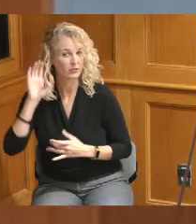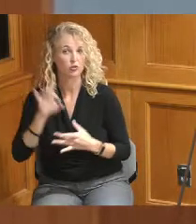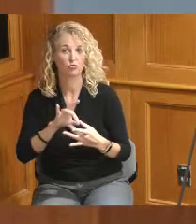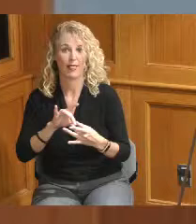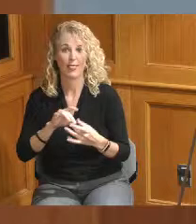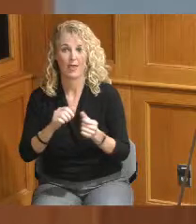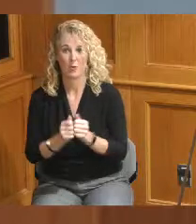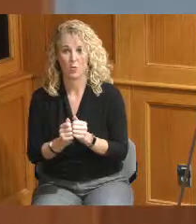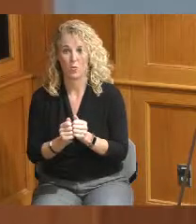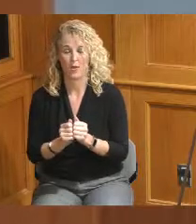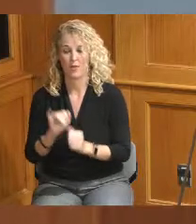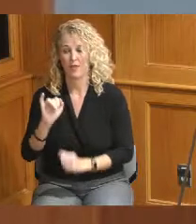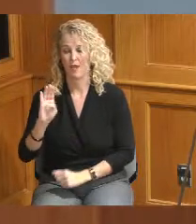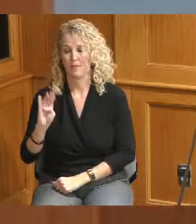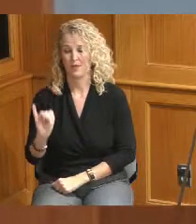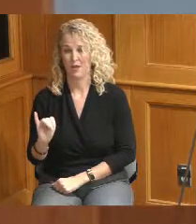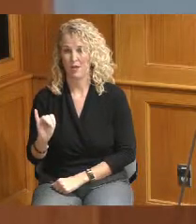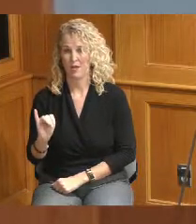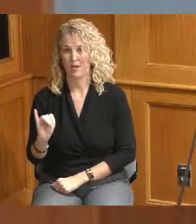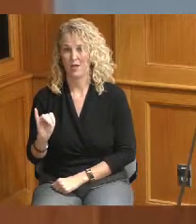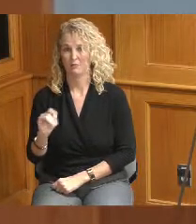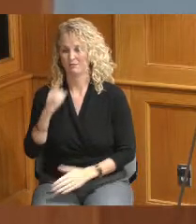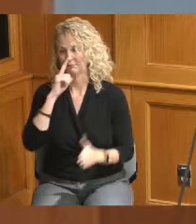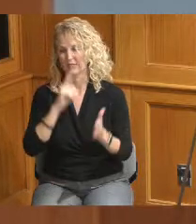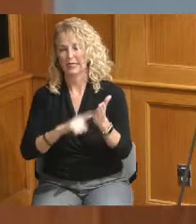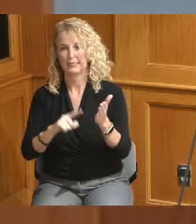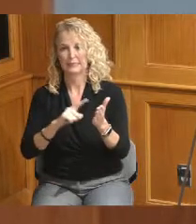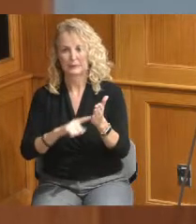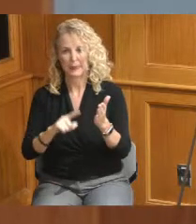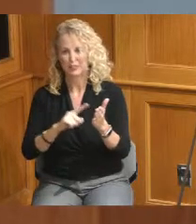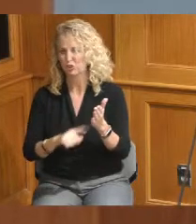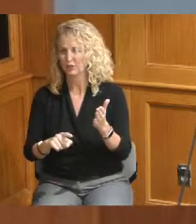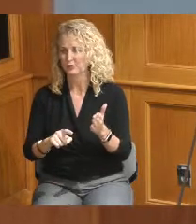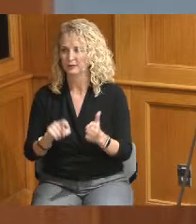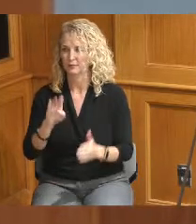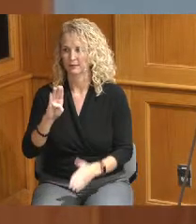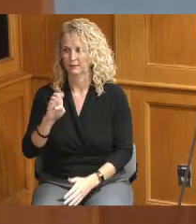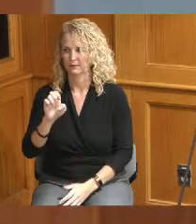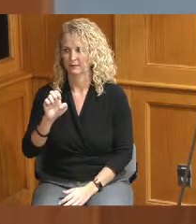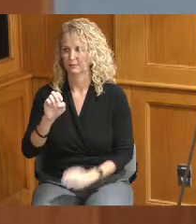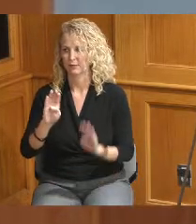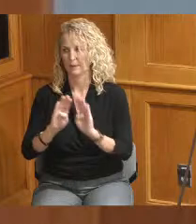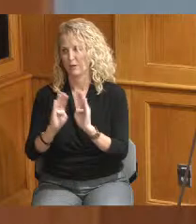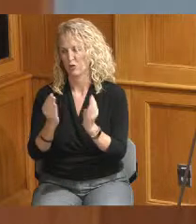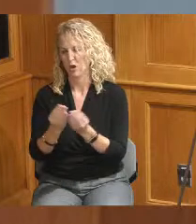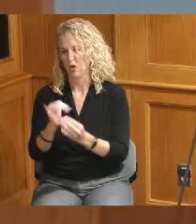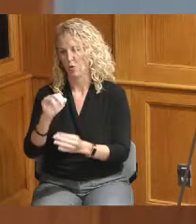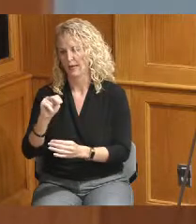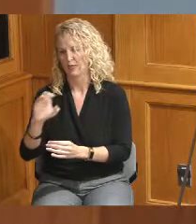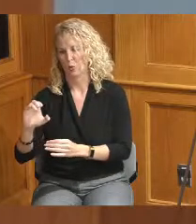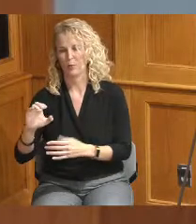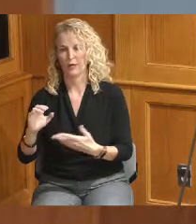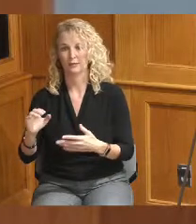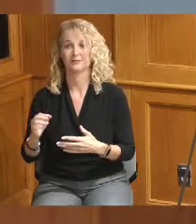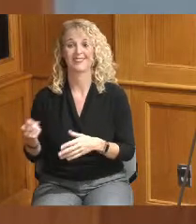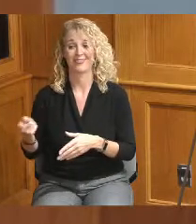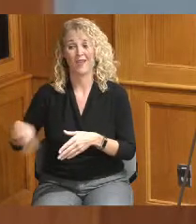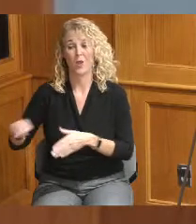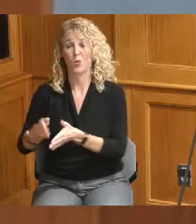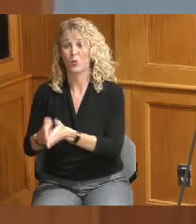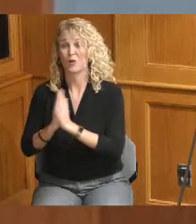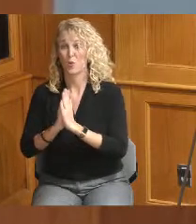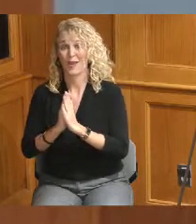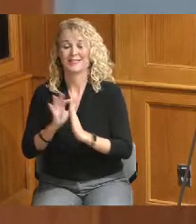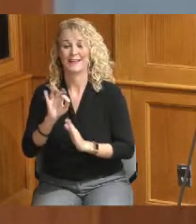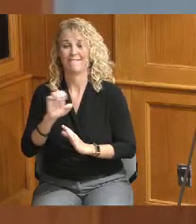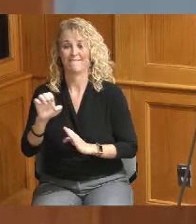regards to IBI, the Inspection Bureau Incorporated's request for a fee change in their